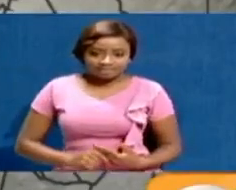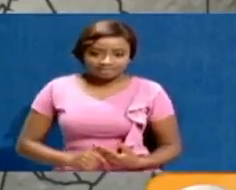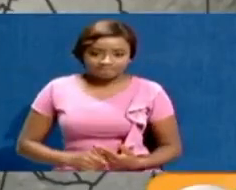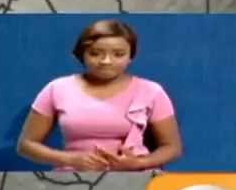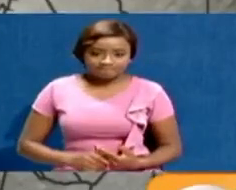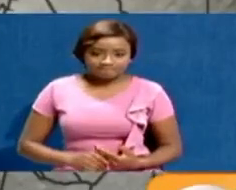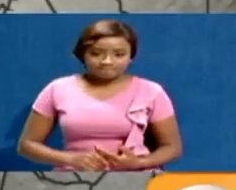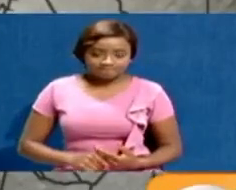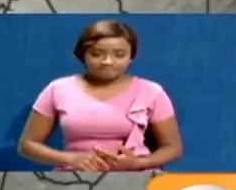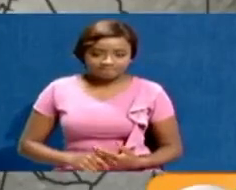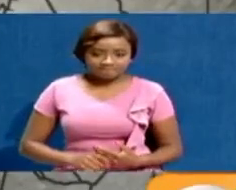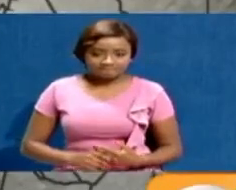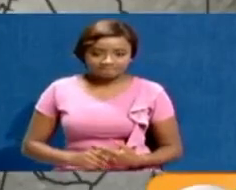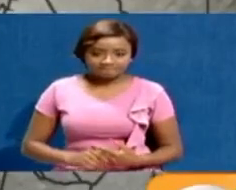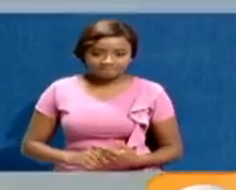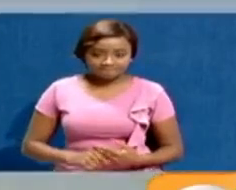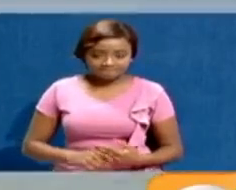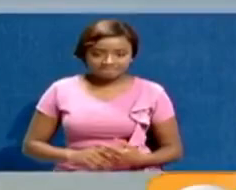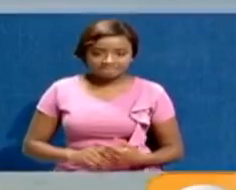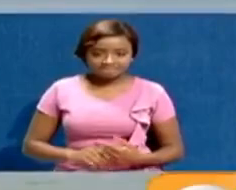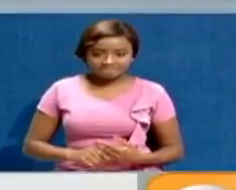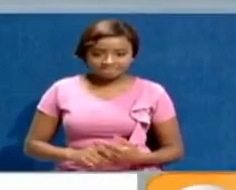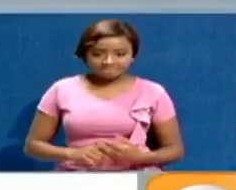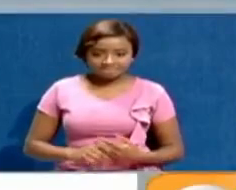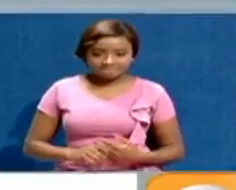Siaya, Kisii, Migori and Homa Bay.